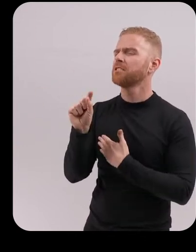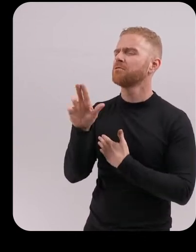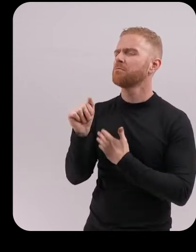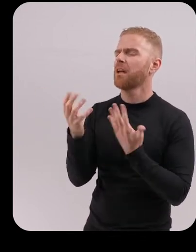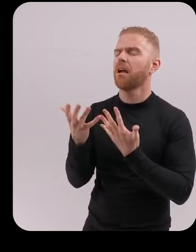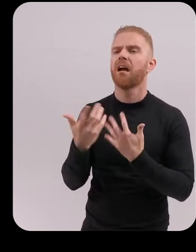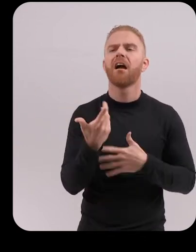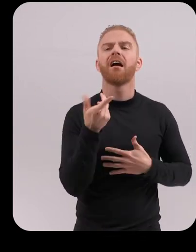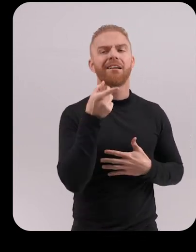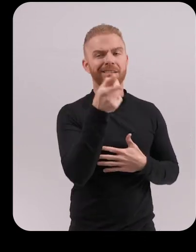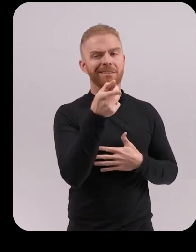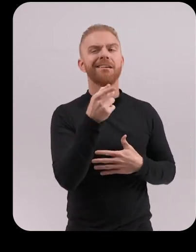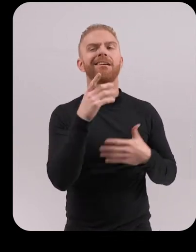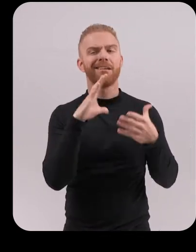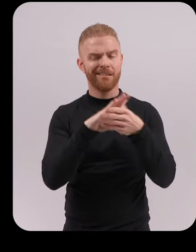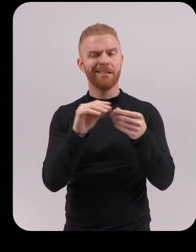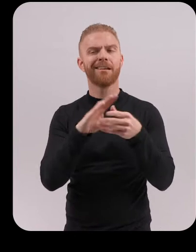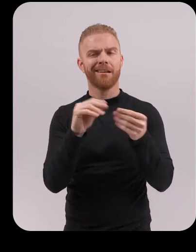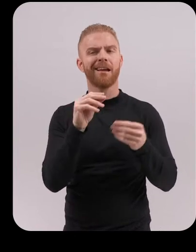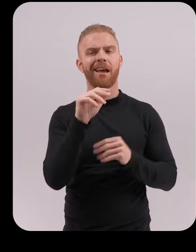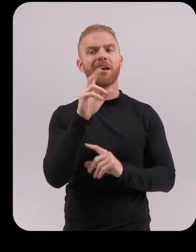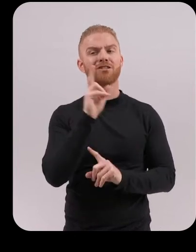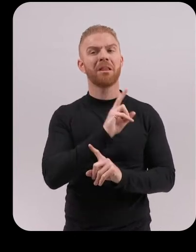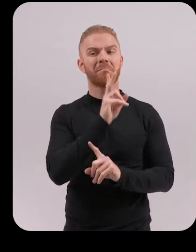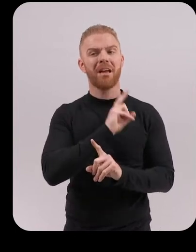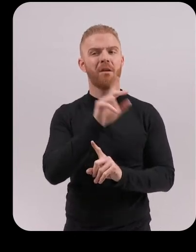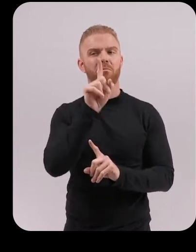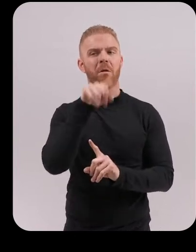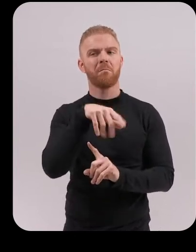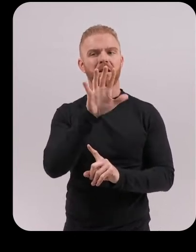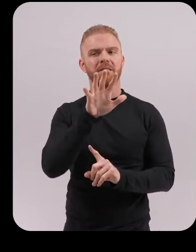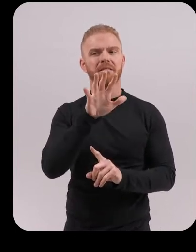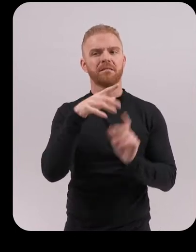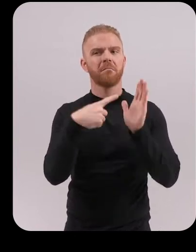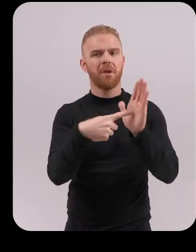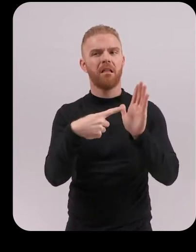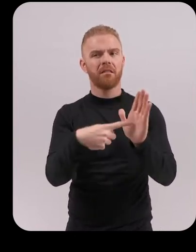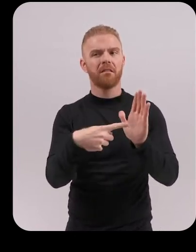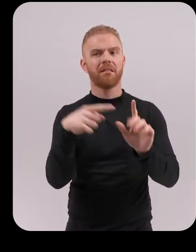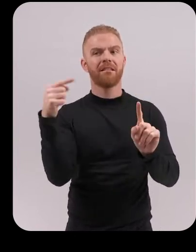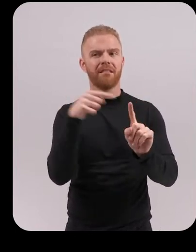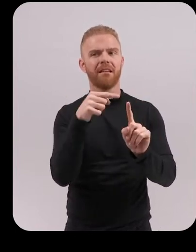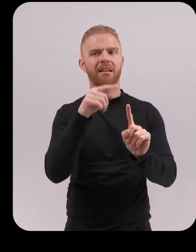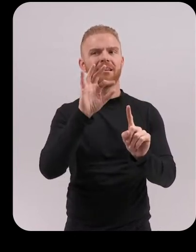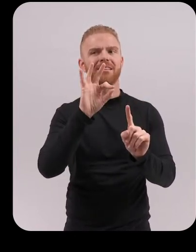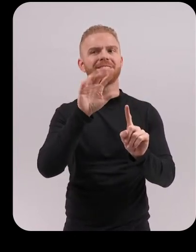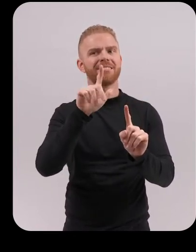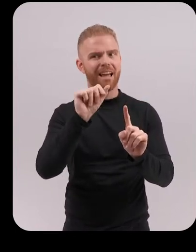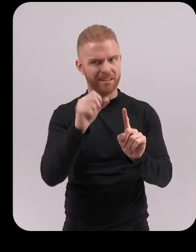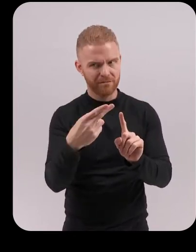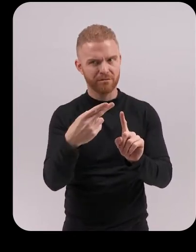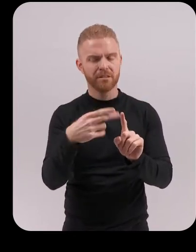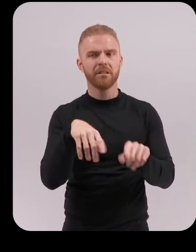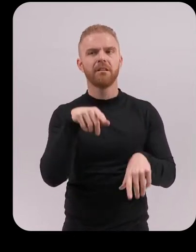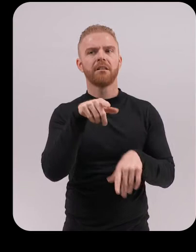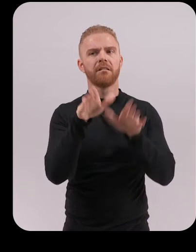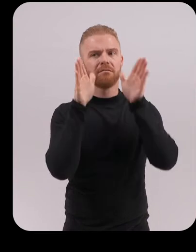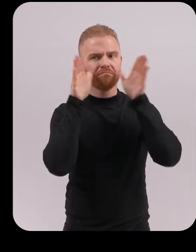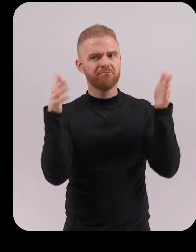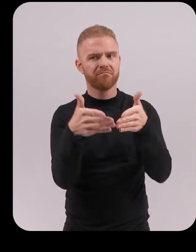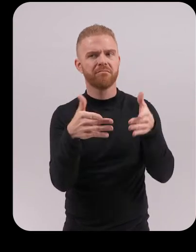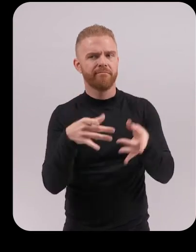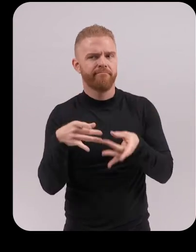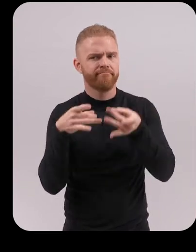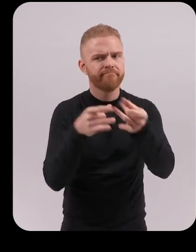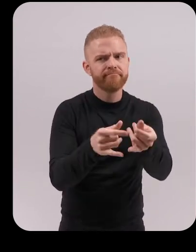He was discussing the Gemini 1.5 model, particularly Gemini 1.5 Flash, which focuses on efficiency and